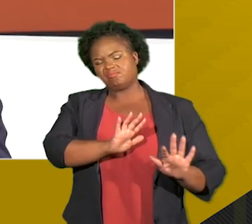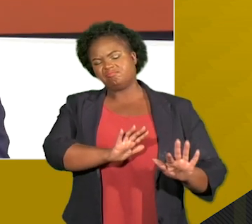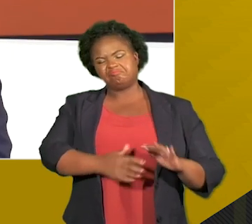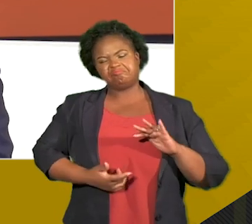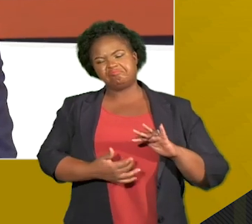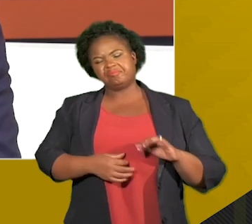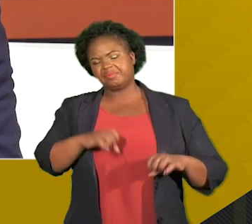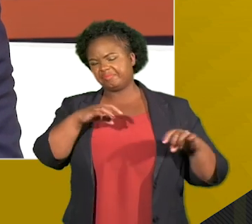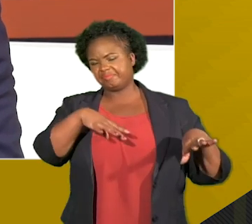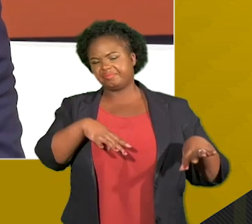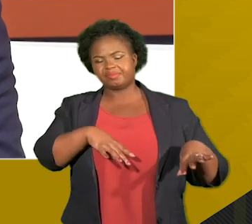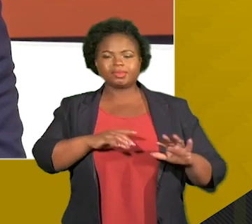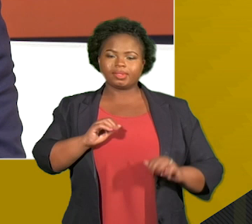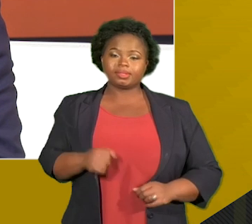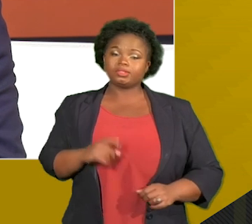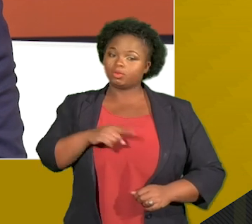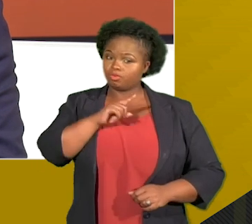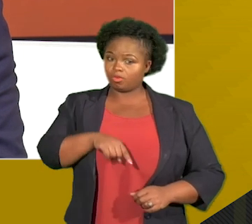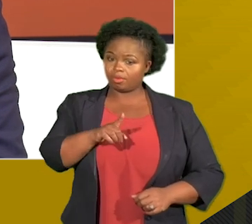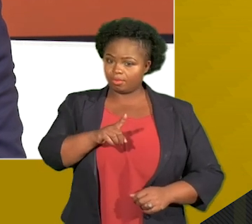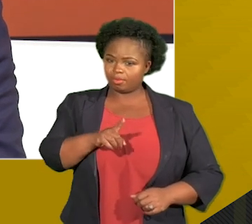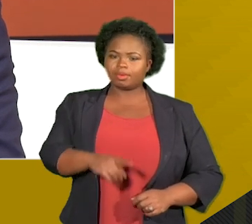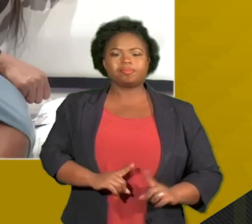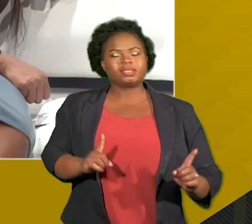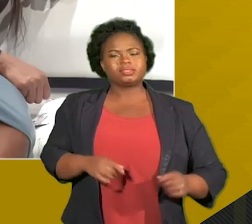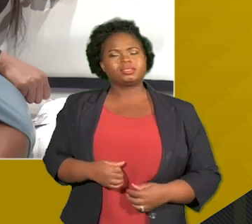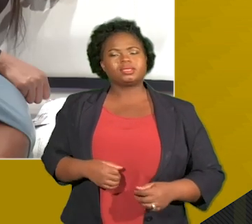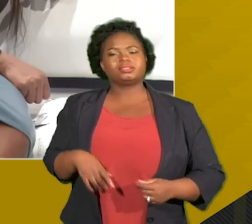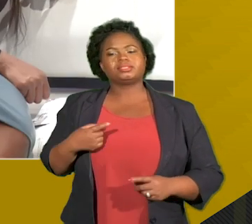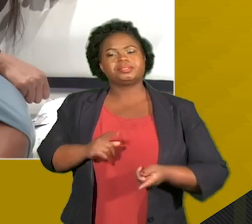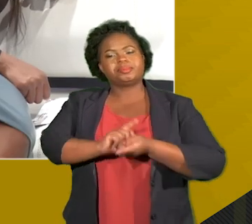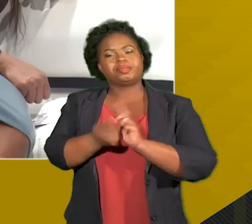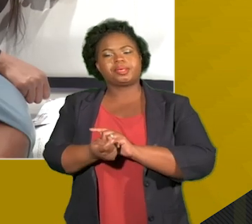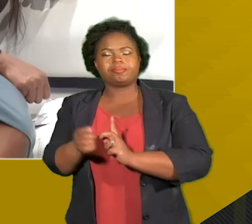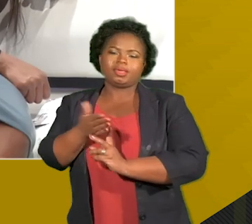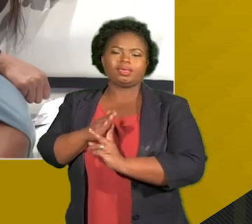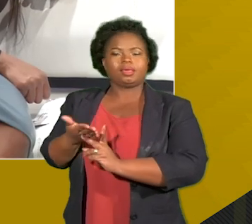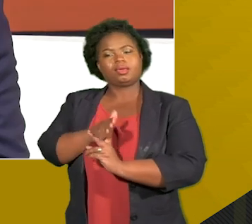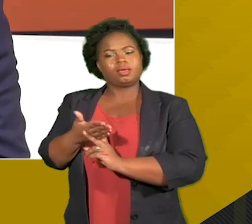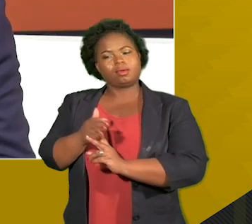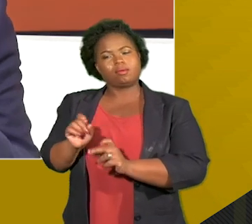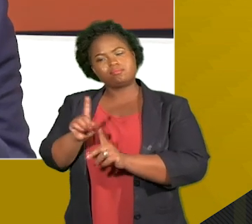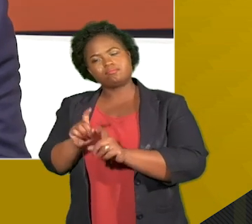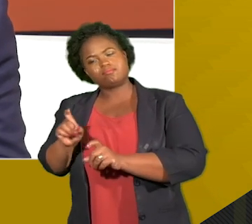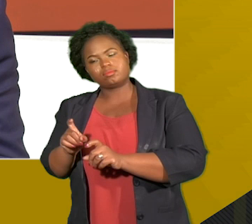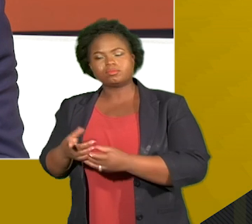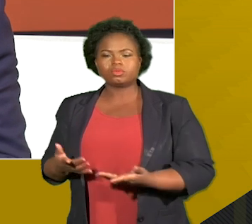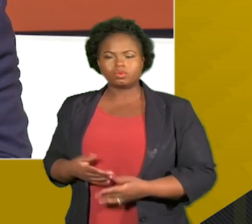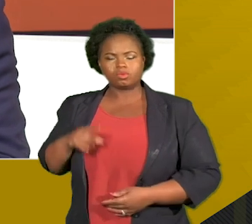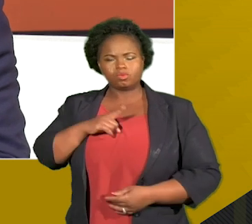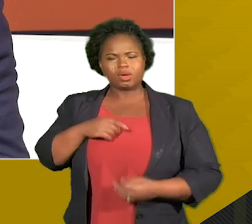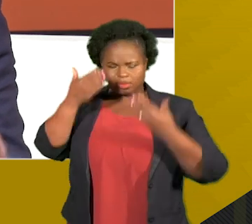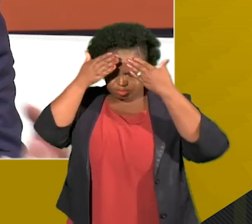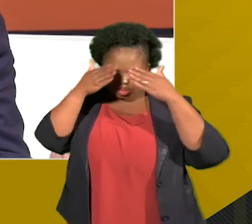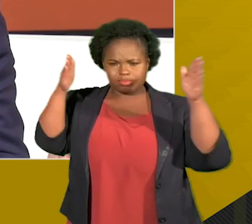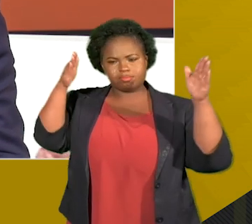the talent to make it. She was wrong. but she became a curator as a way of saying, I know things about the